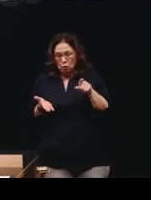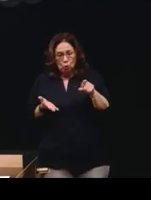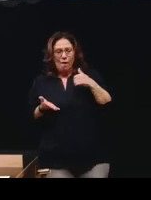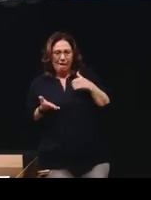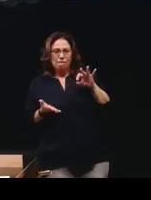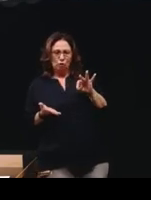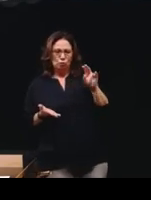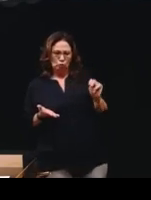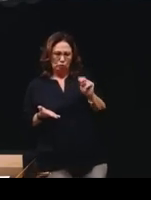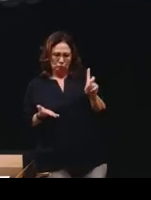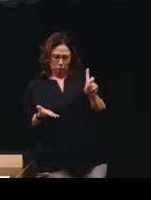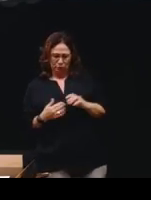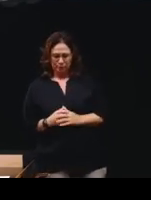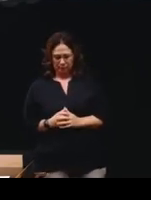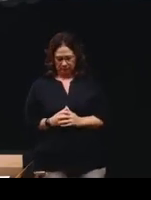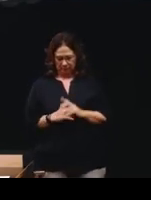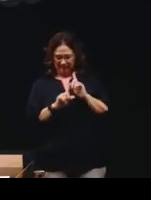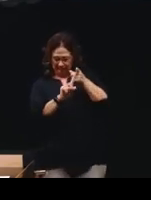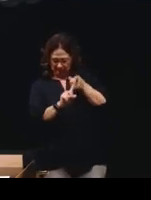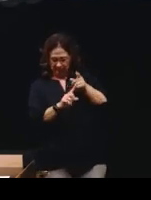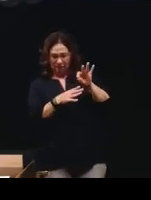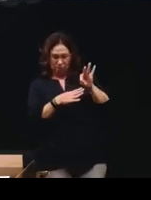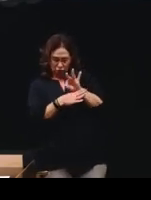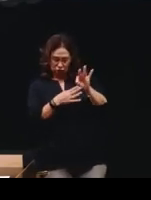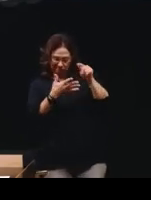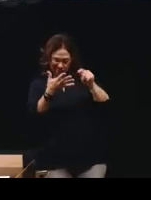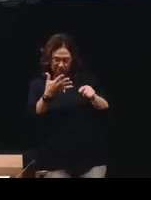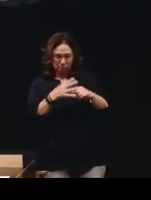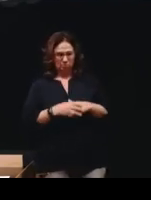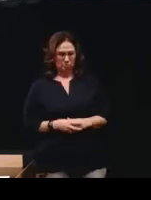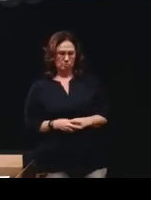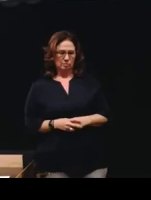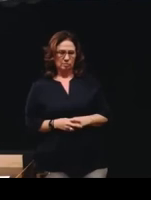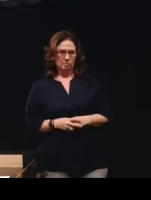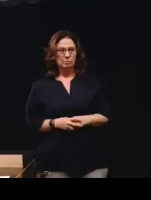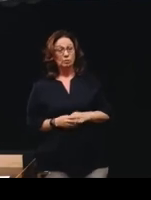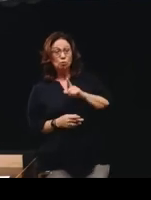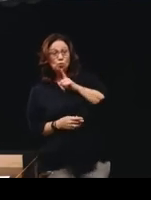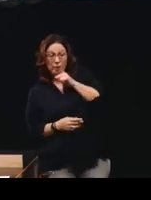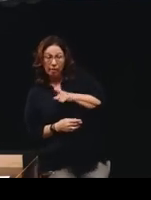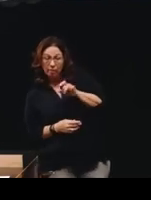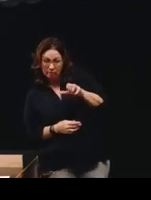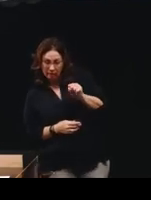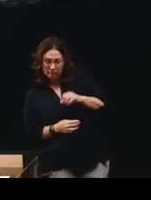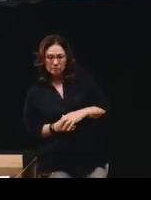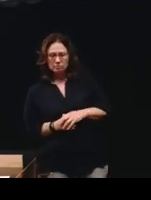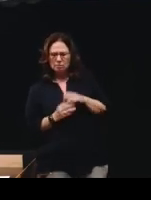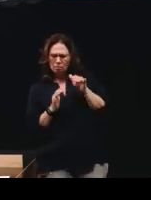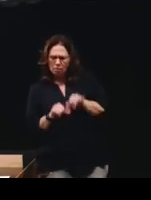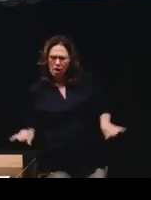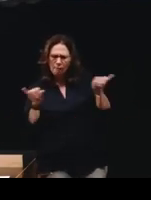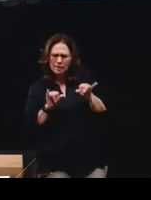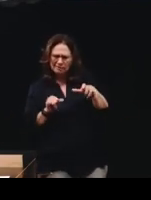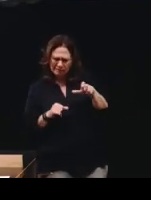disorder, specifically with a functional tremor. This is real, common,